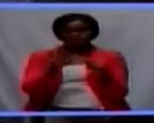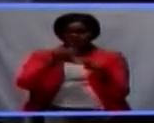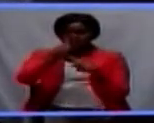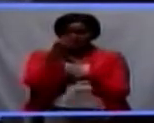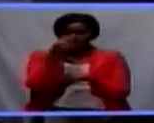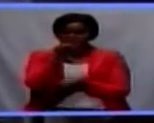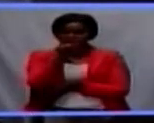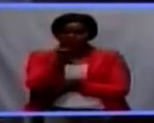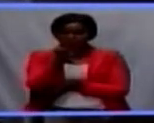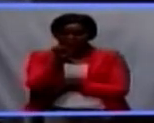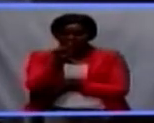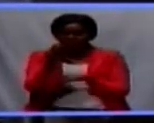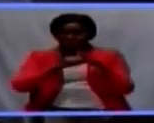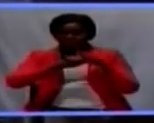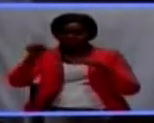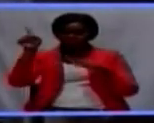ZRA run